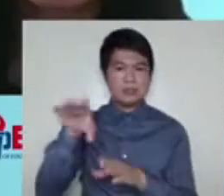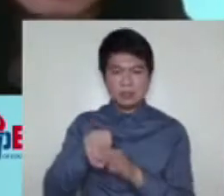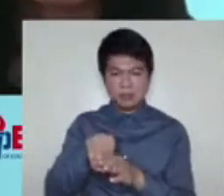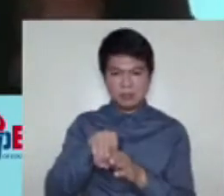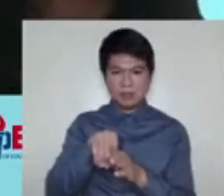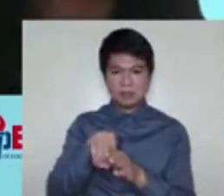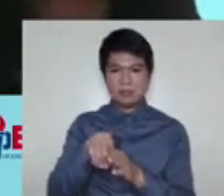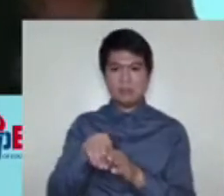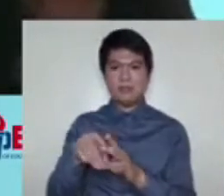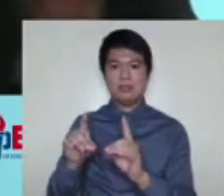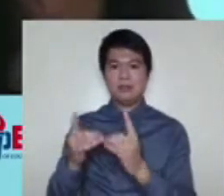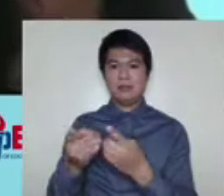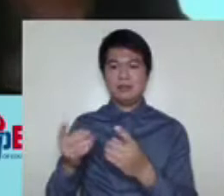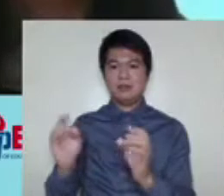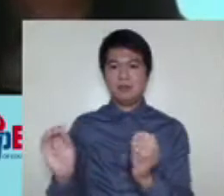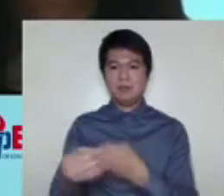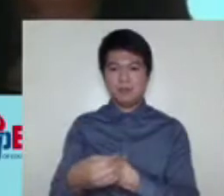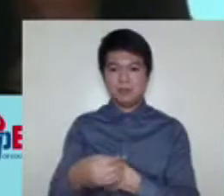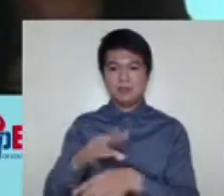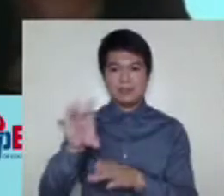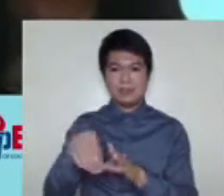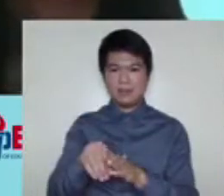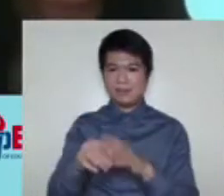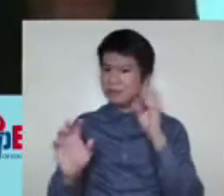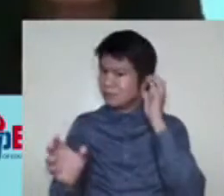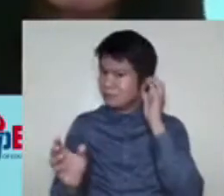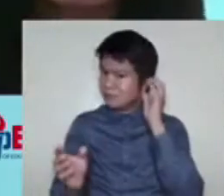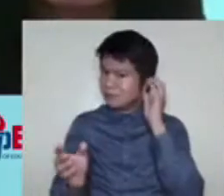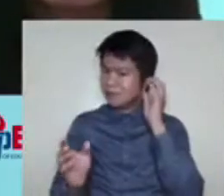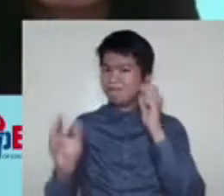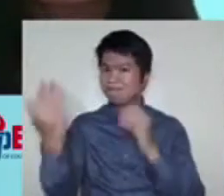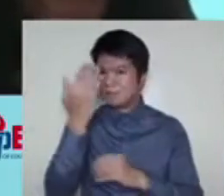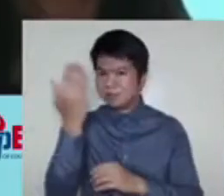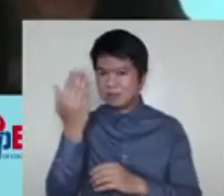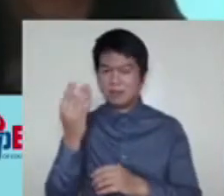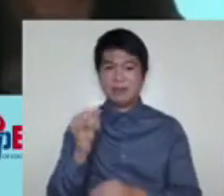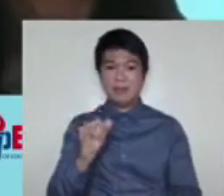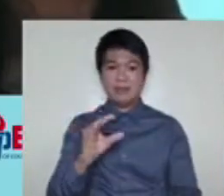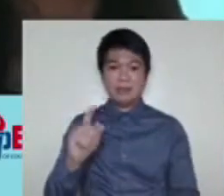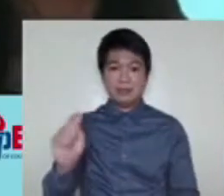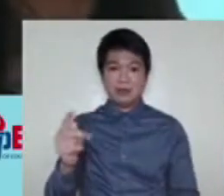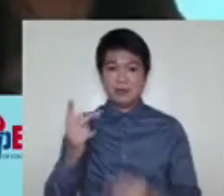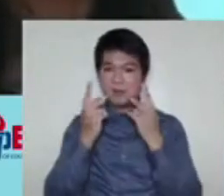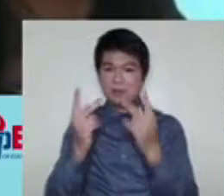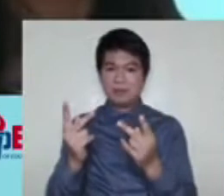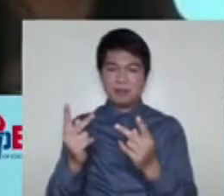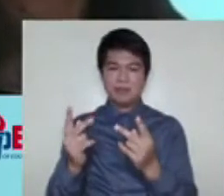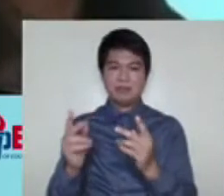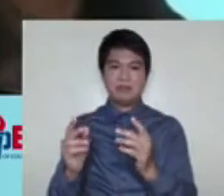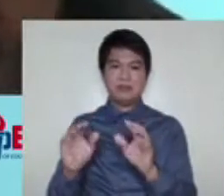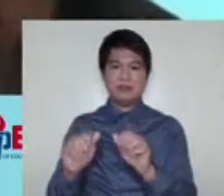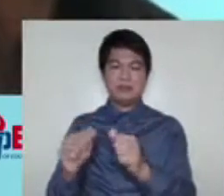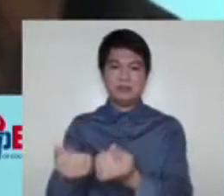broadcaster program, such as our ICTS or our public affairs service. And then further, the means of verification